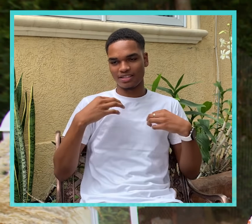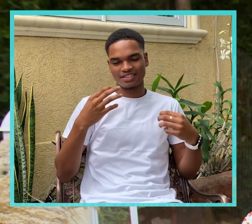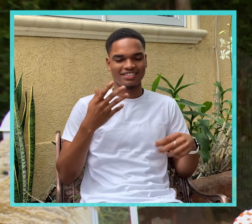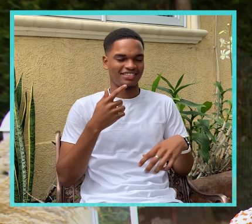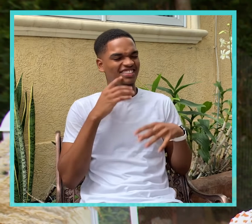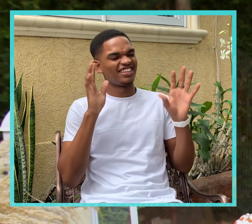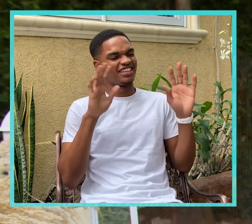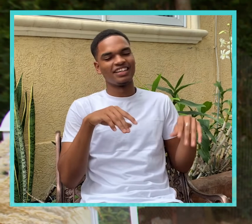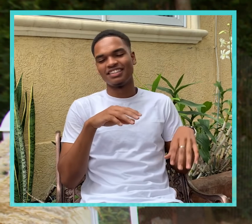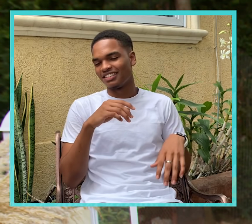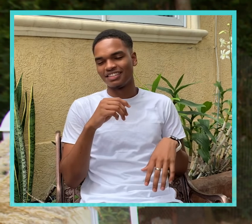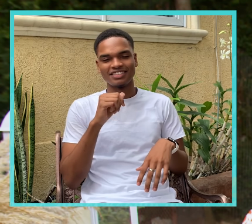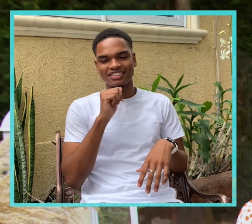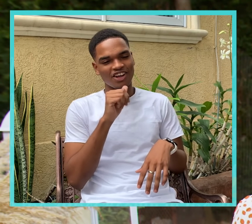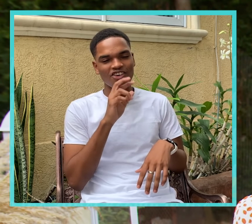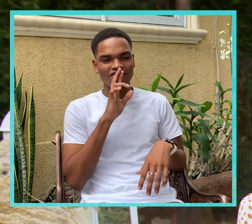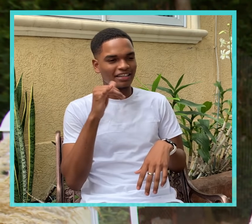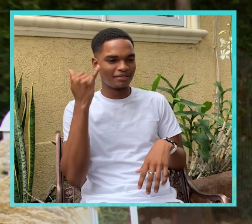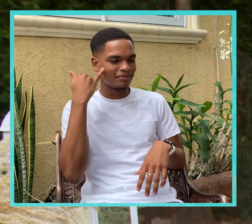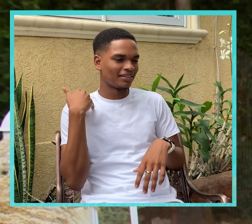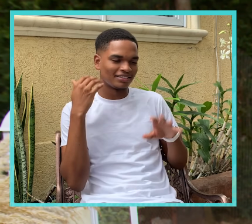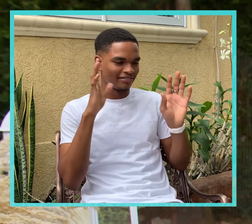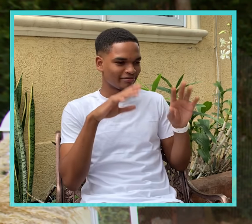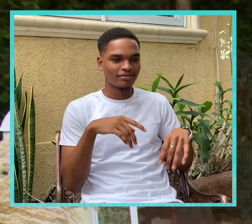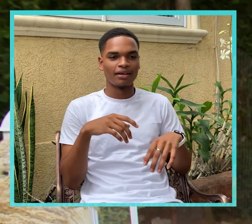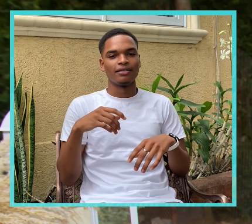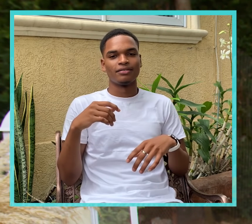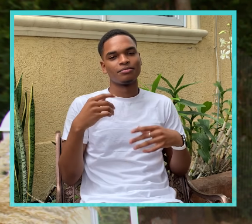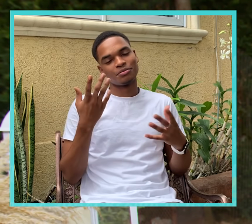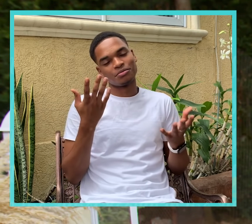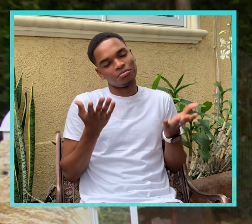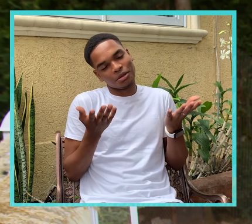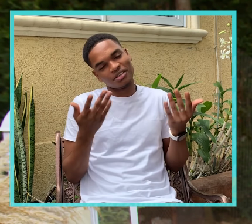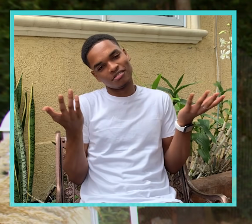That's, it's not immaculate why you're wearing light blue, but maybe.